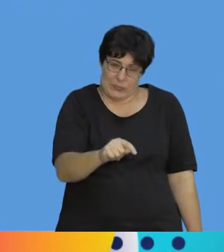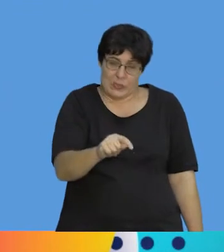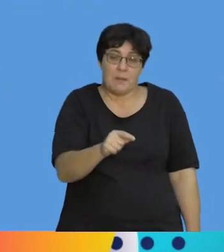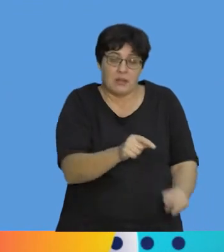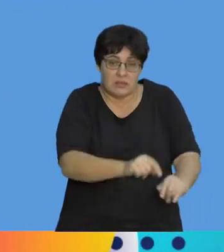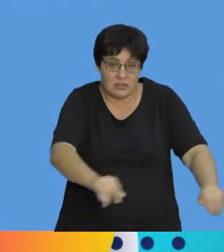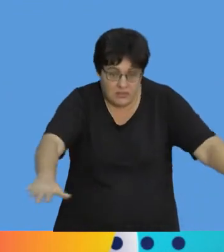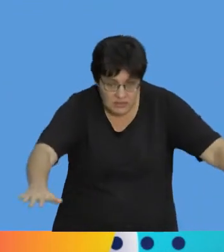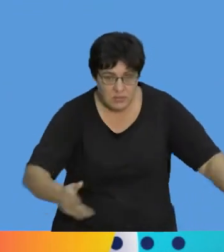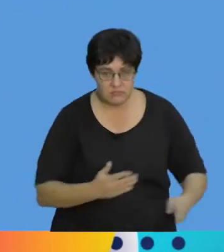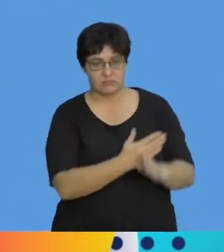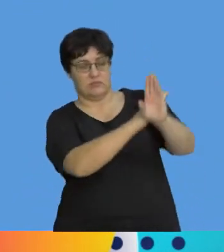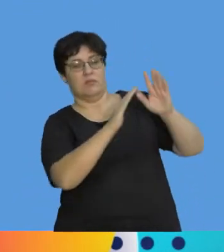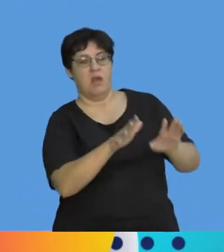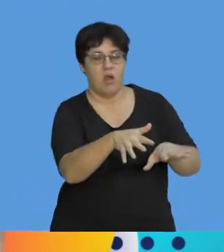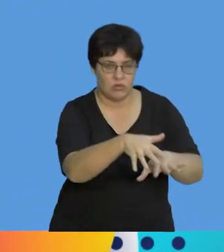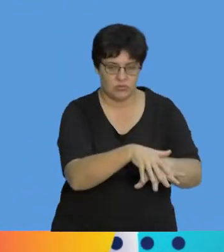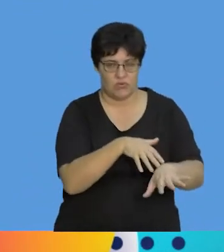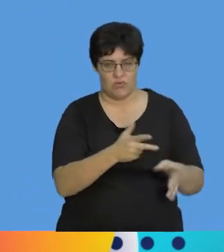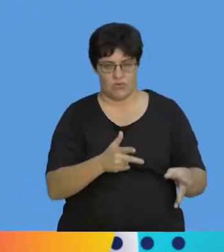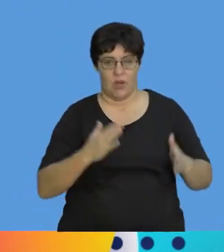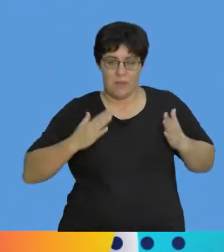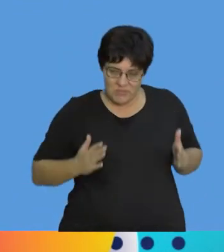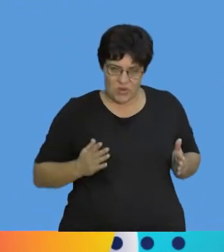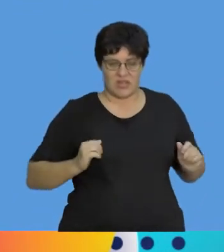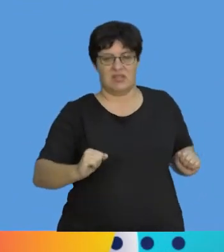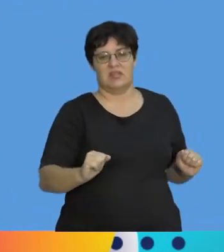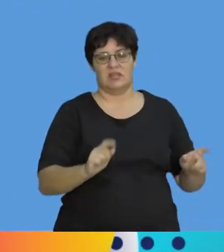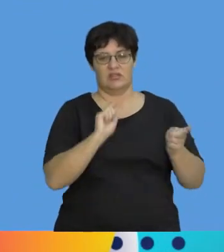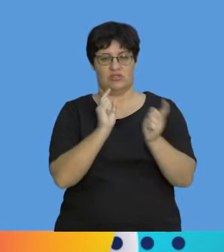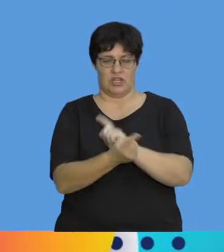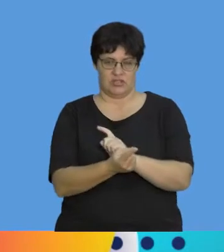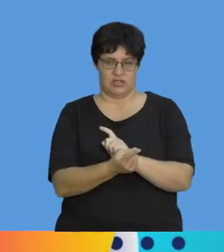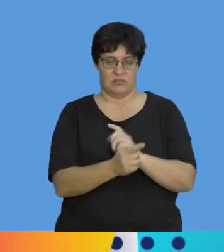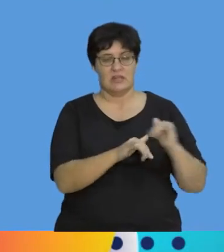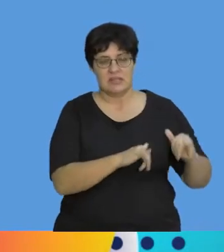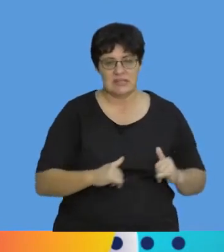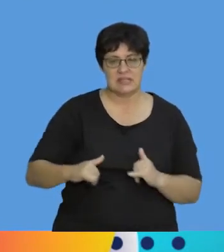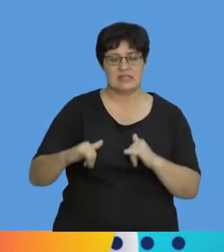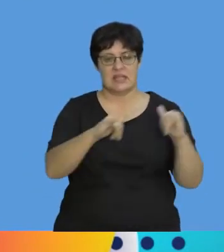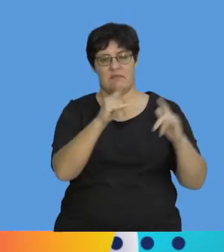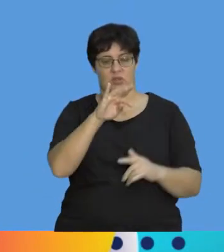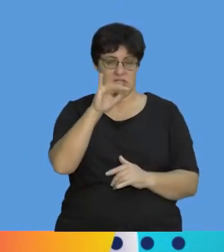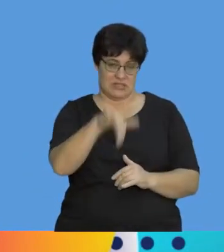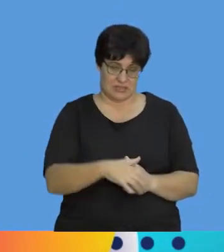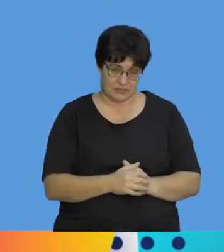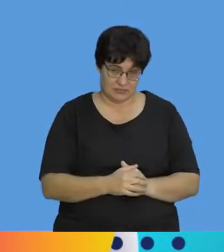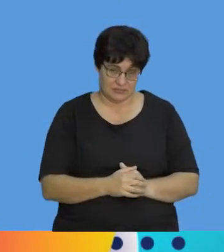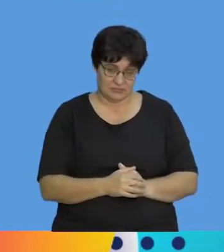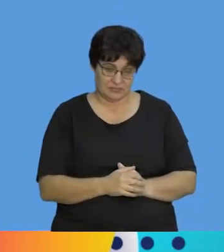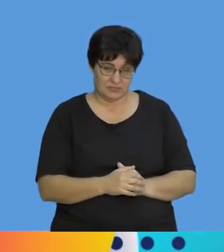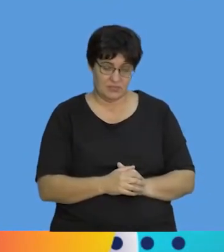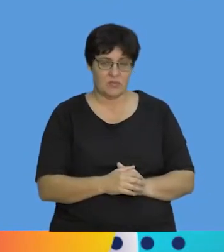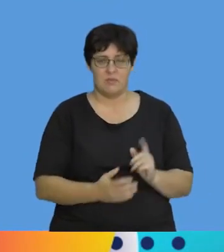of them, by changing the shape of their body, can stay at the same velocity the whole way